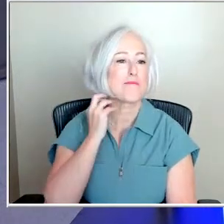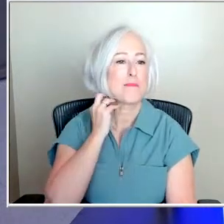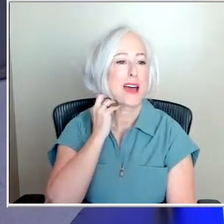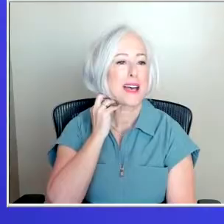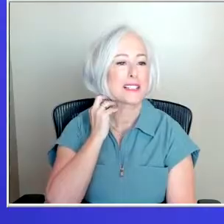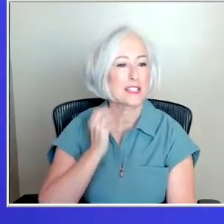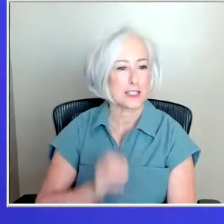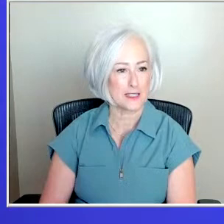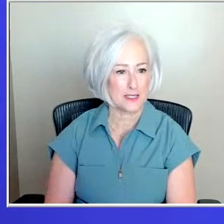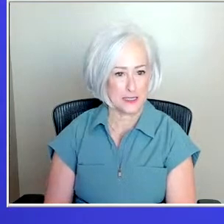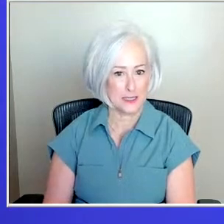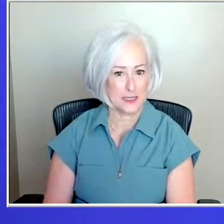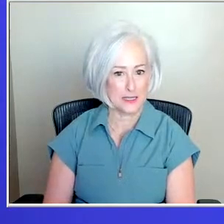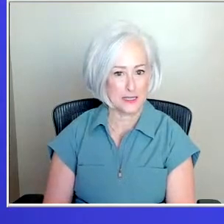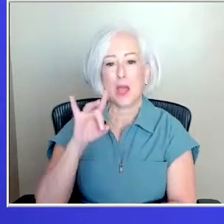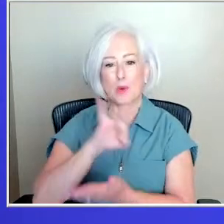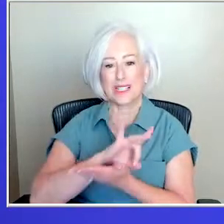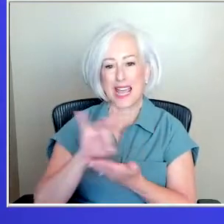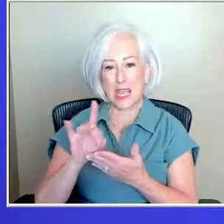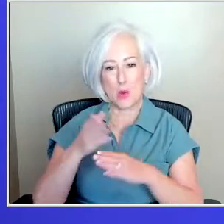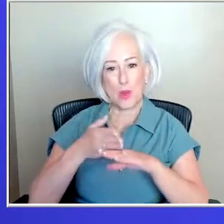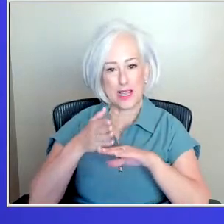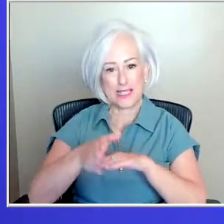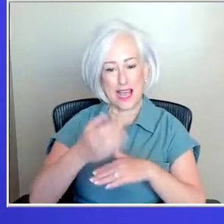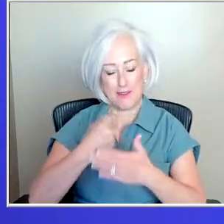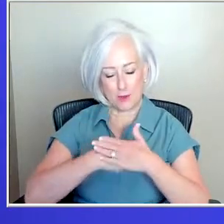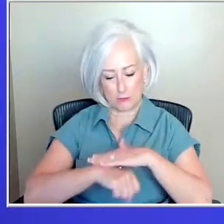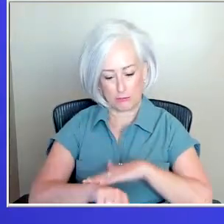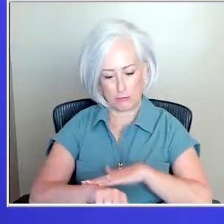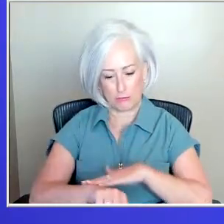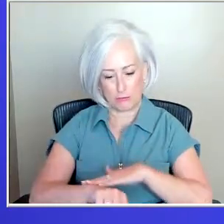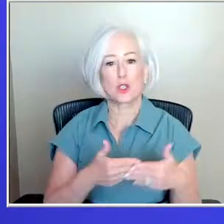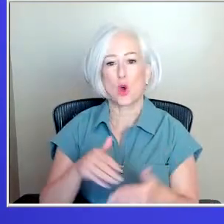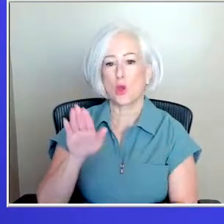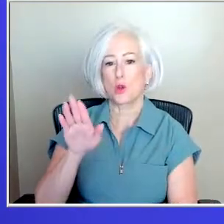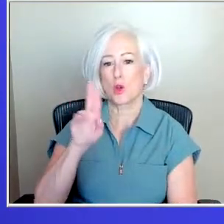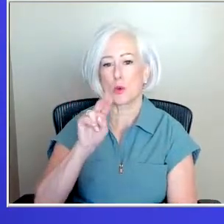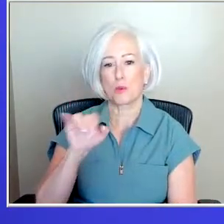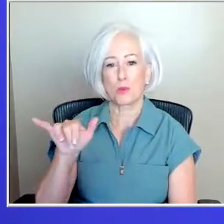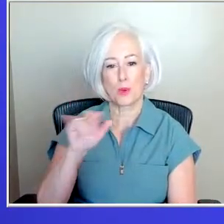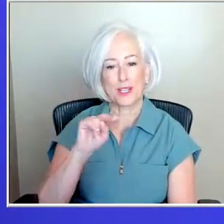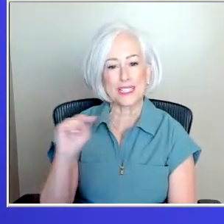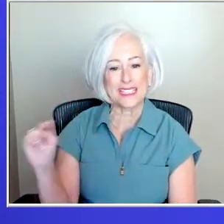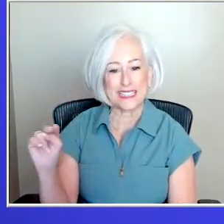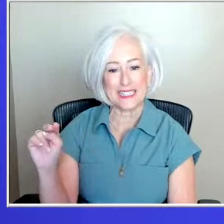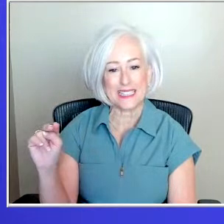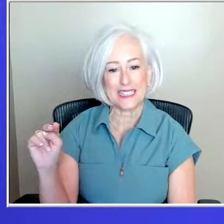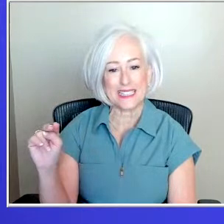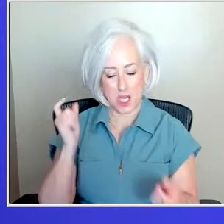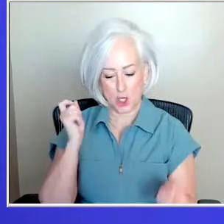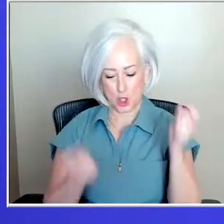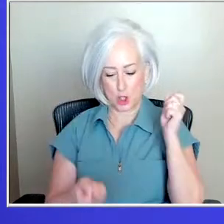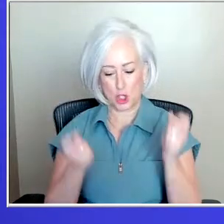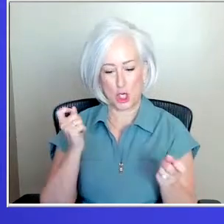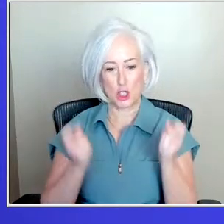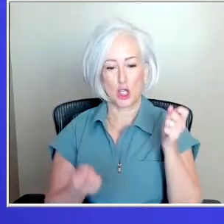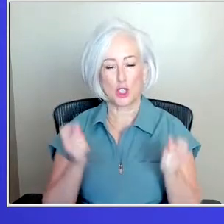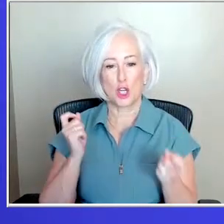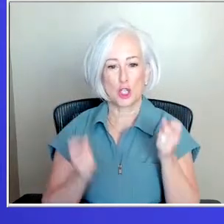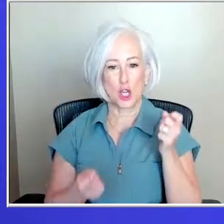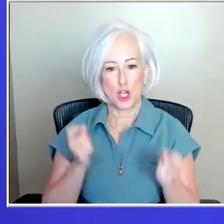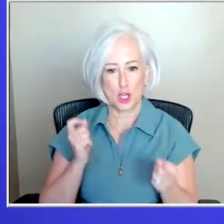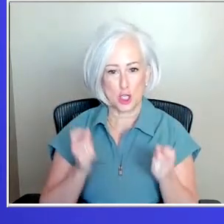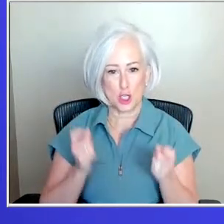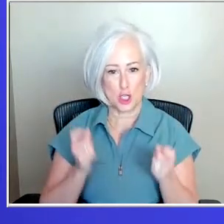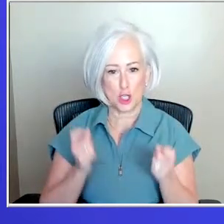So I was 8 weeks postpartum with my daughter Bryn. My body obviously was going through drastic changes, but